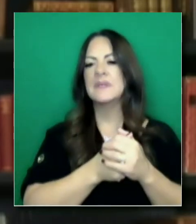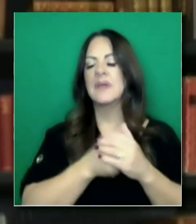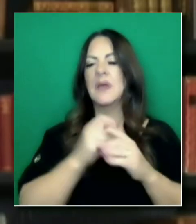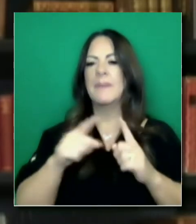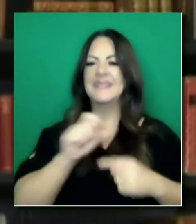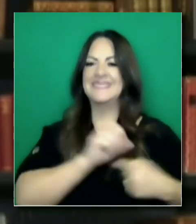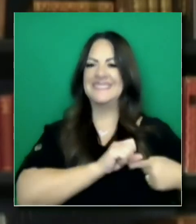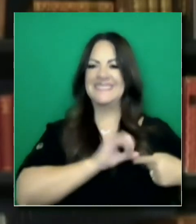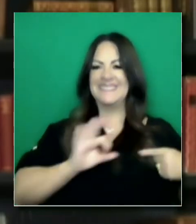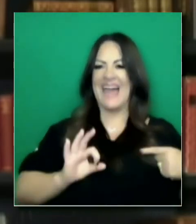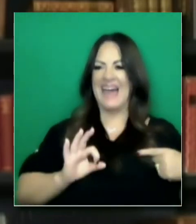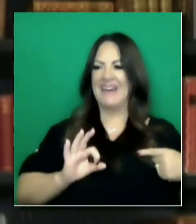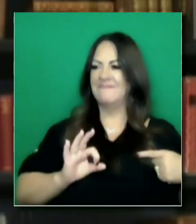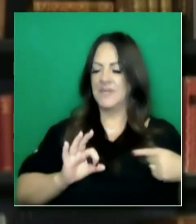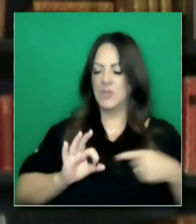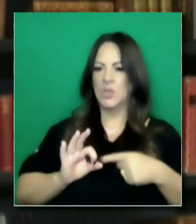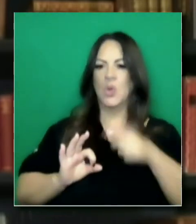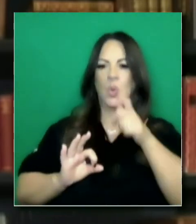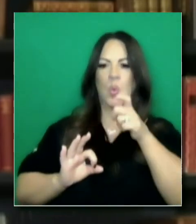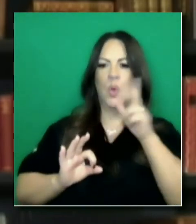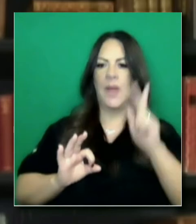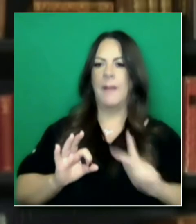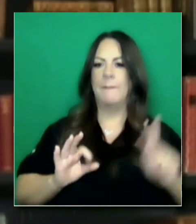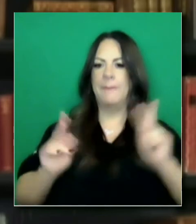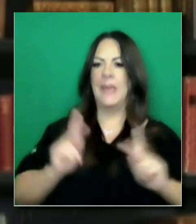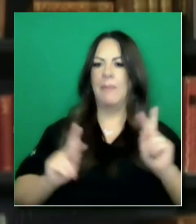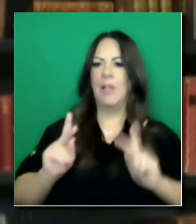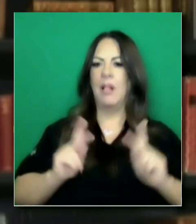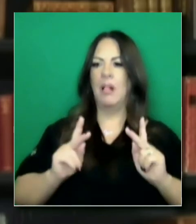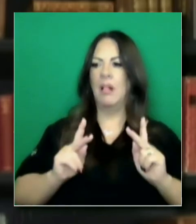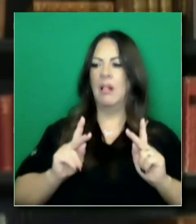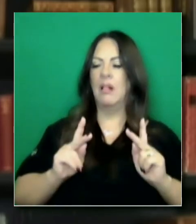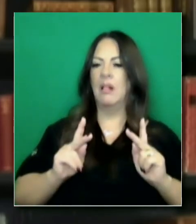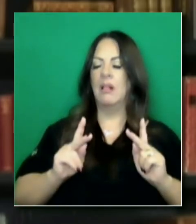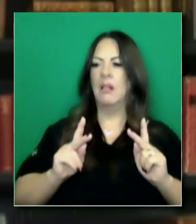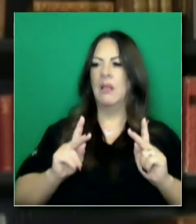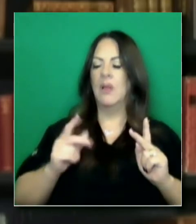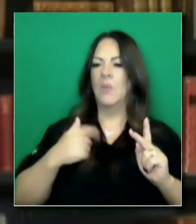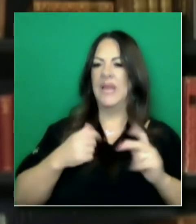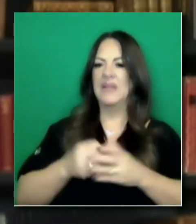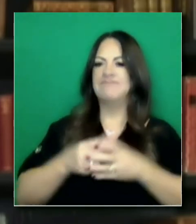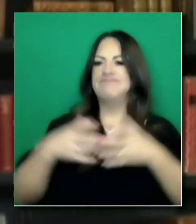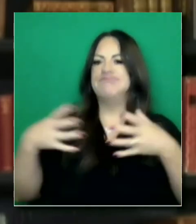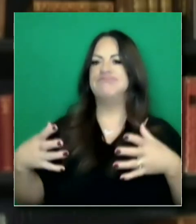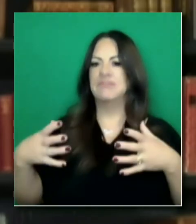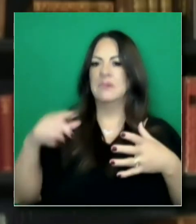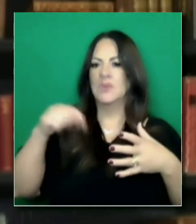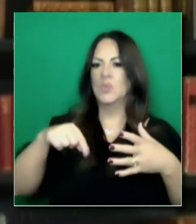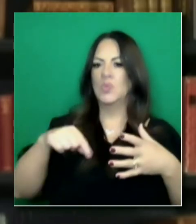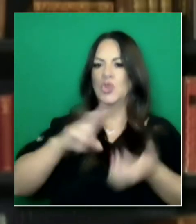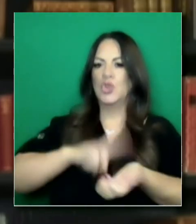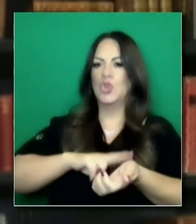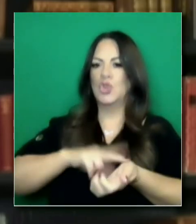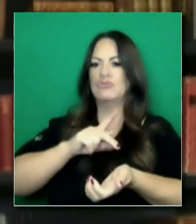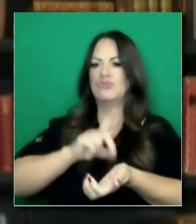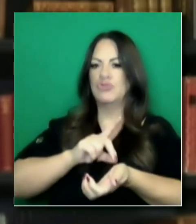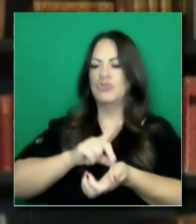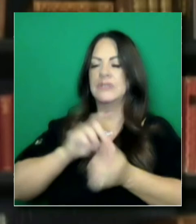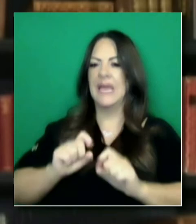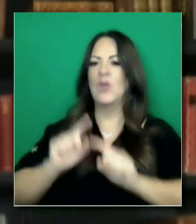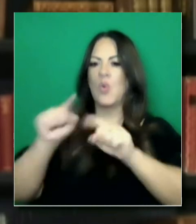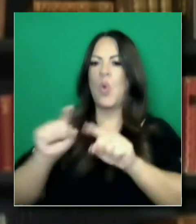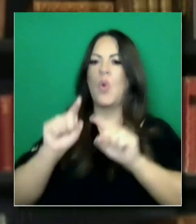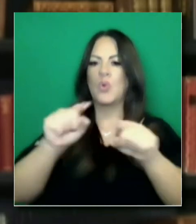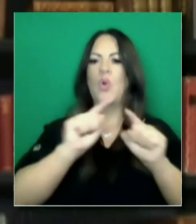issue, depending on hospital. Again, each hospital tells a totally different story. But in the aggregate, the physical space